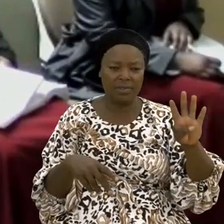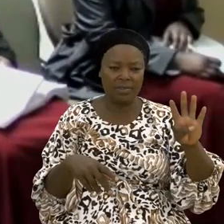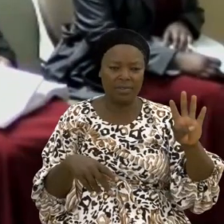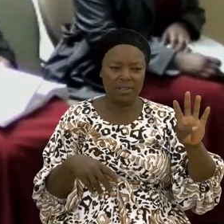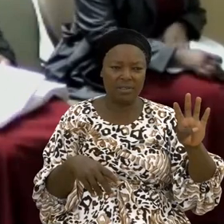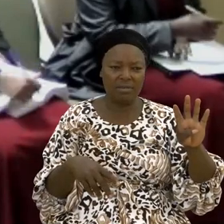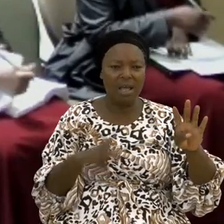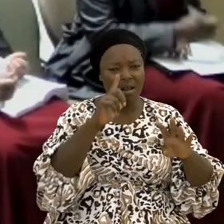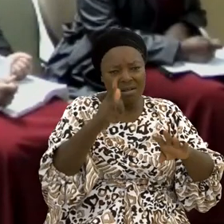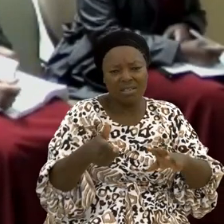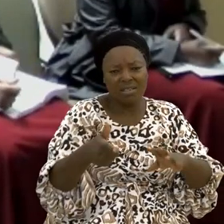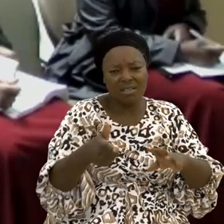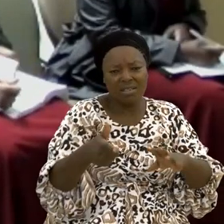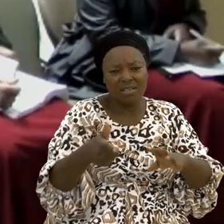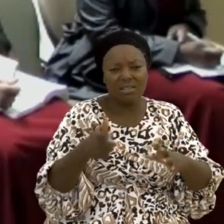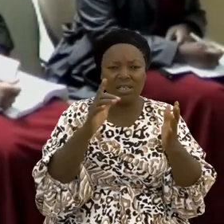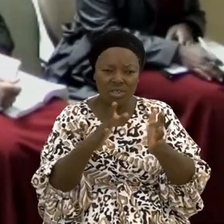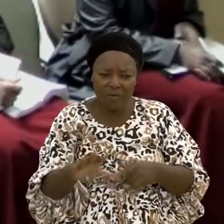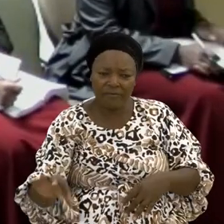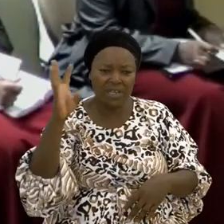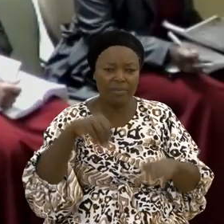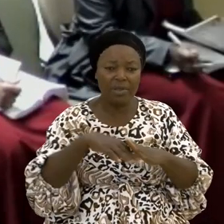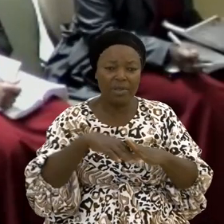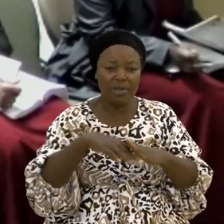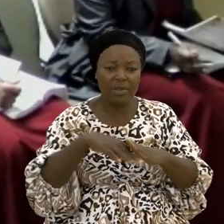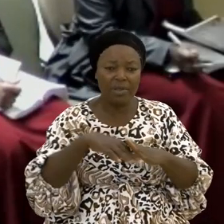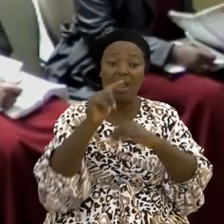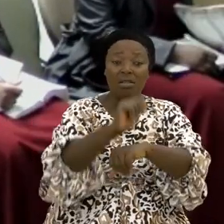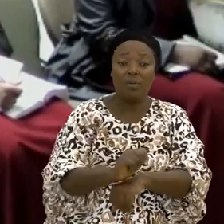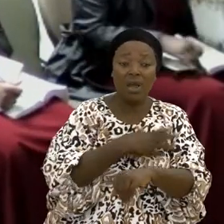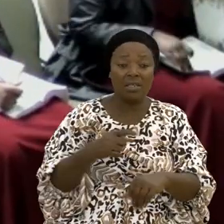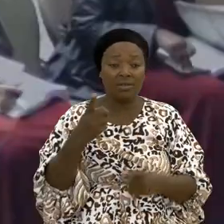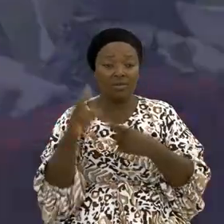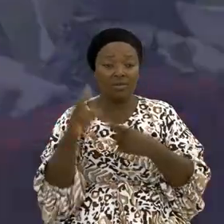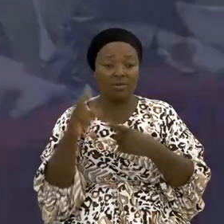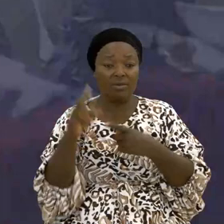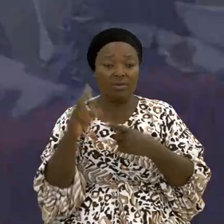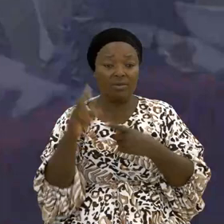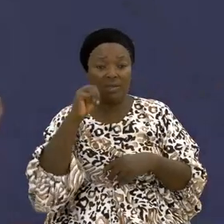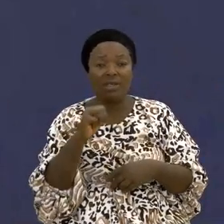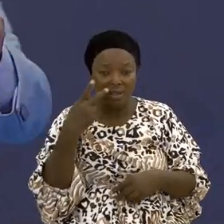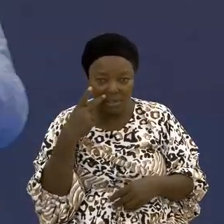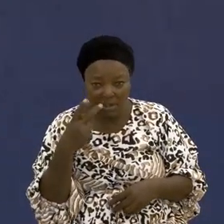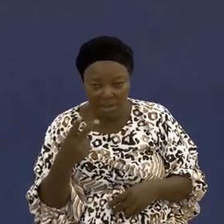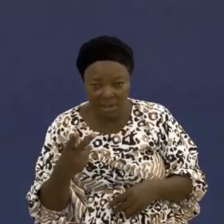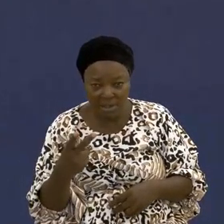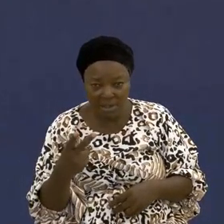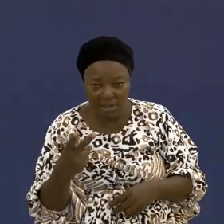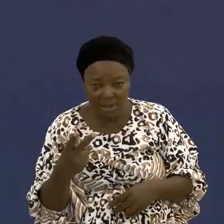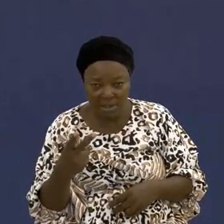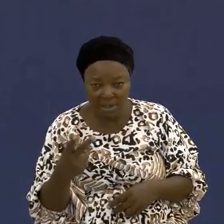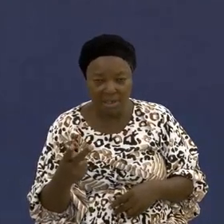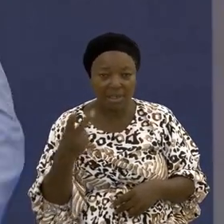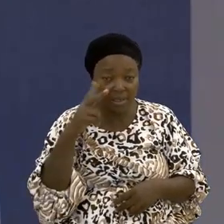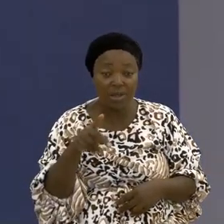afterward, Jesus findeth him in the temple and said unto him, behold, thou